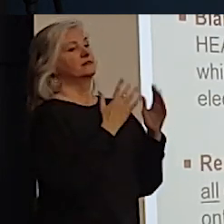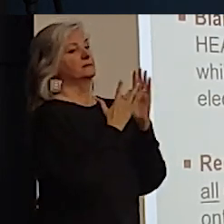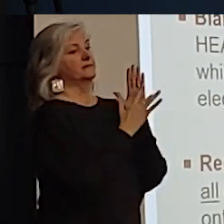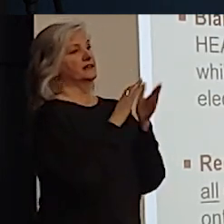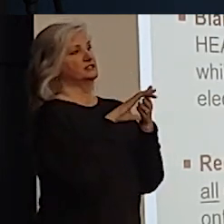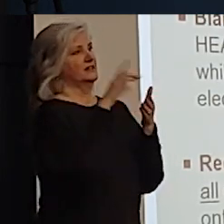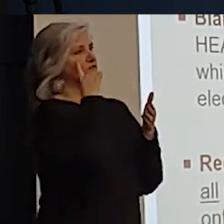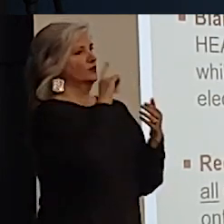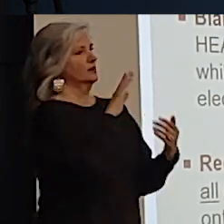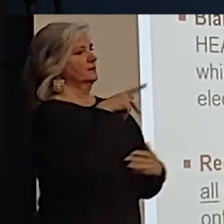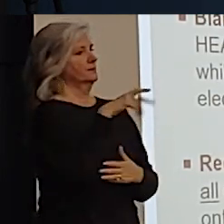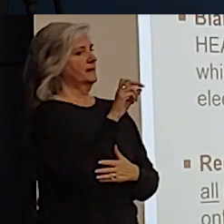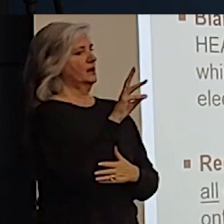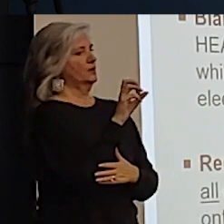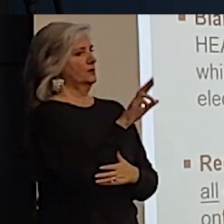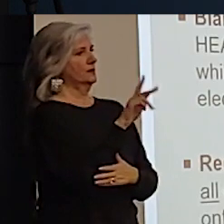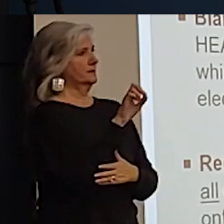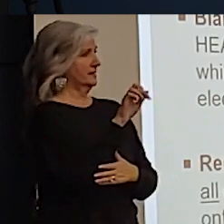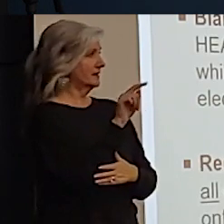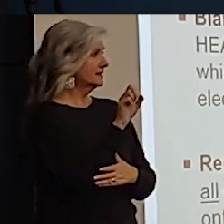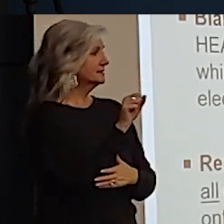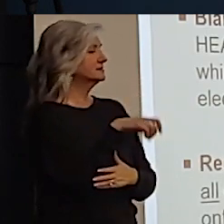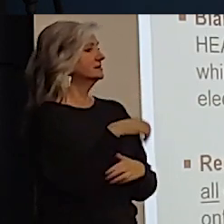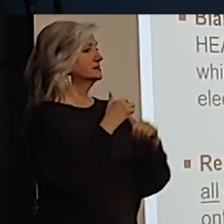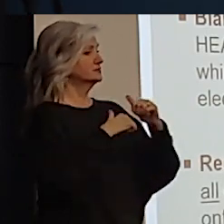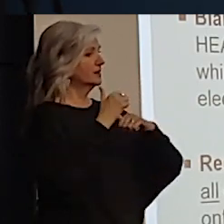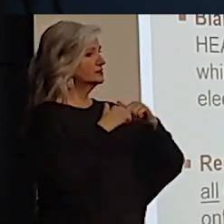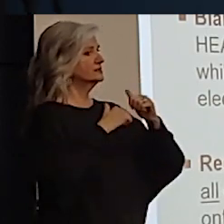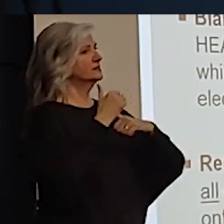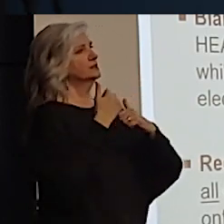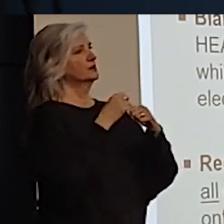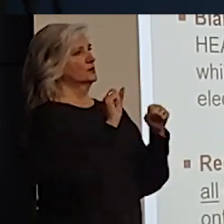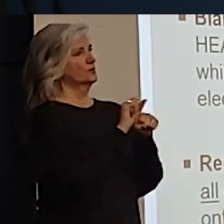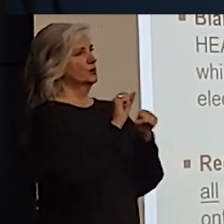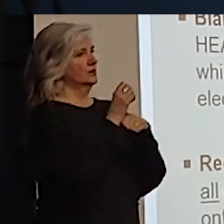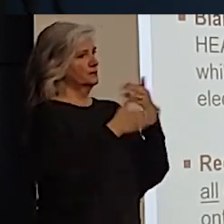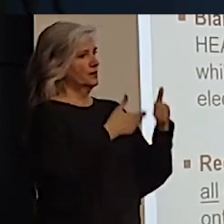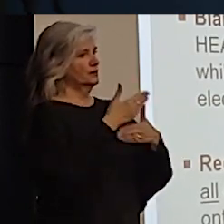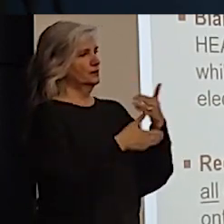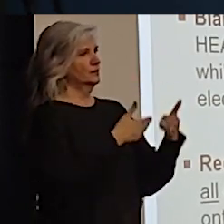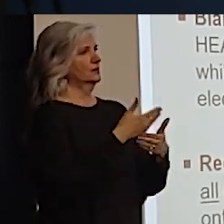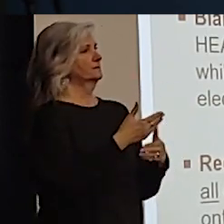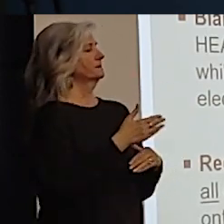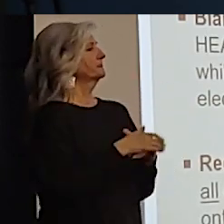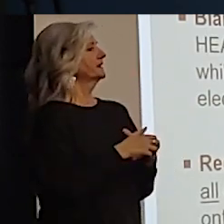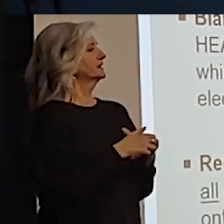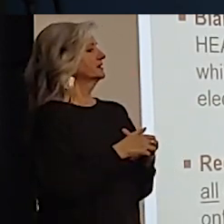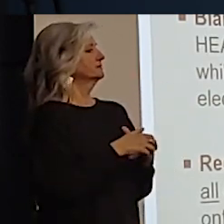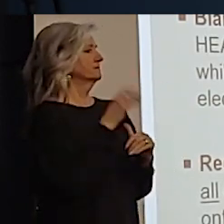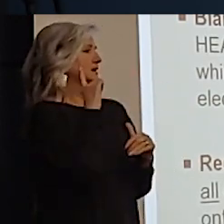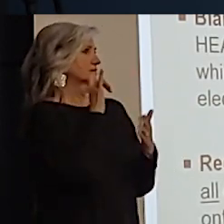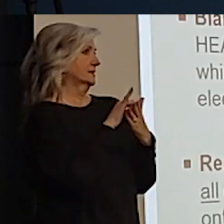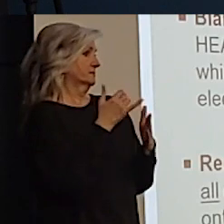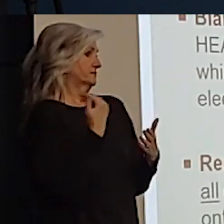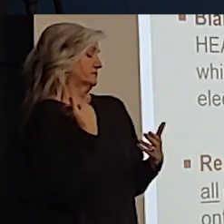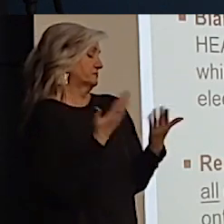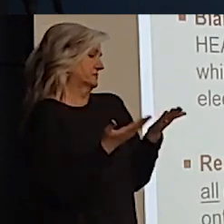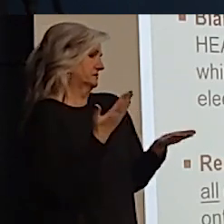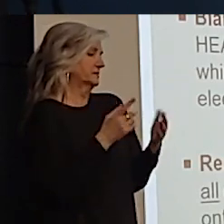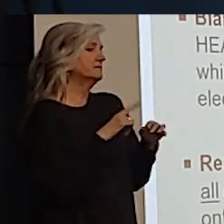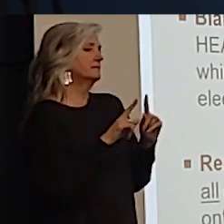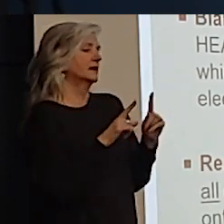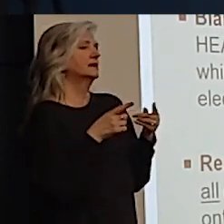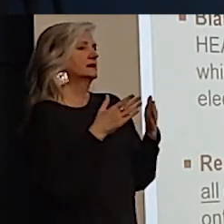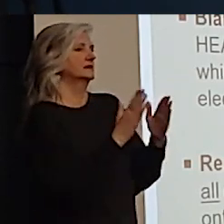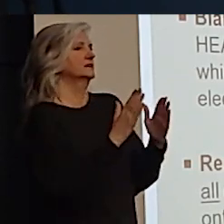plants, generally referred to as QIP, construction work in progress. Folks might have heard QIP before. QIP allows utility